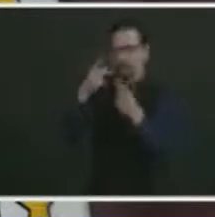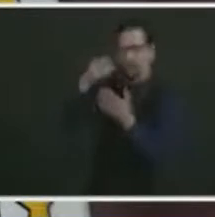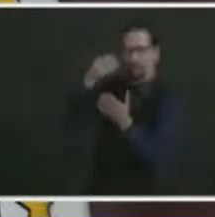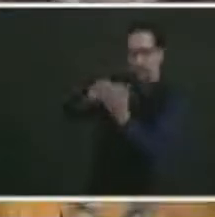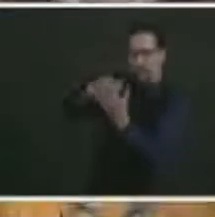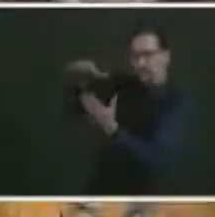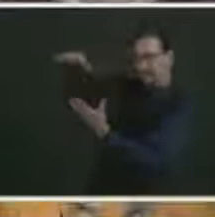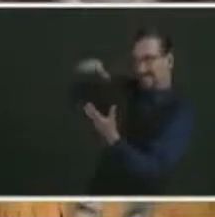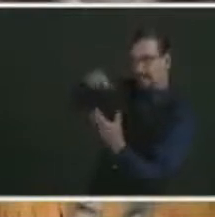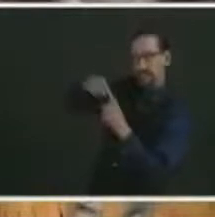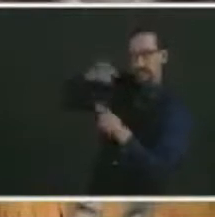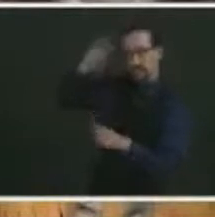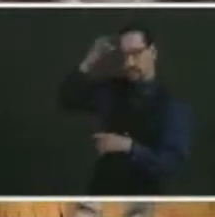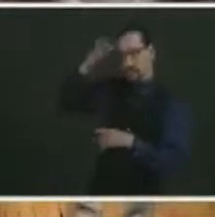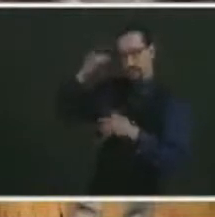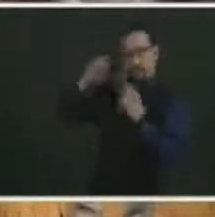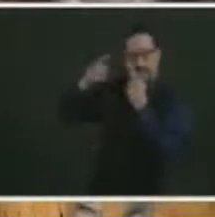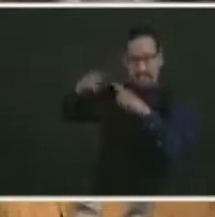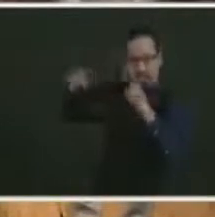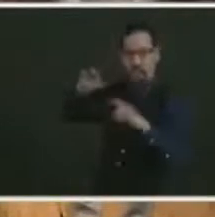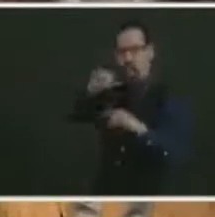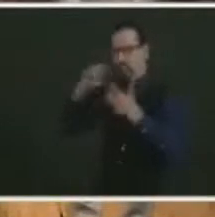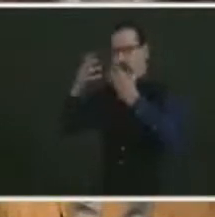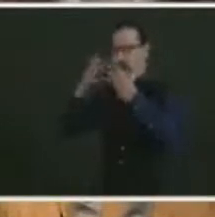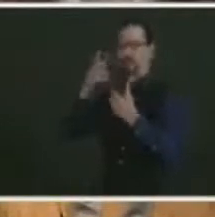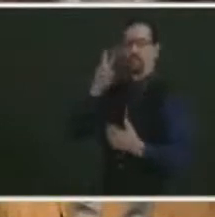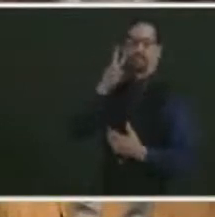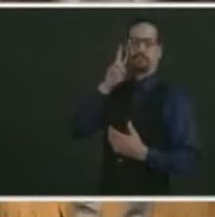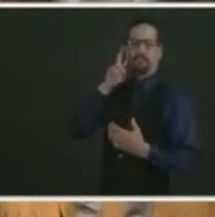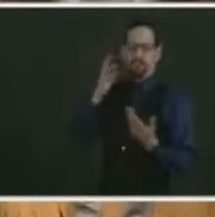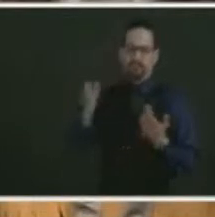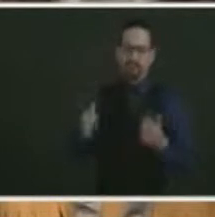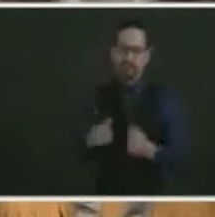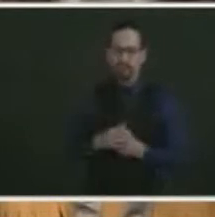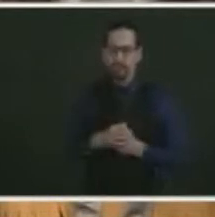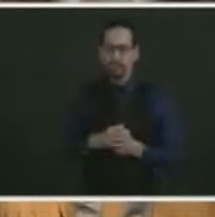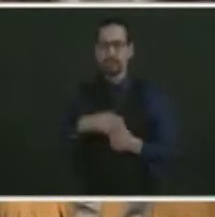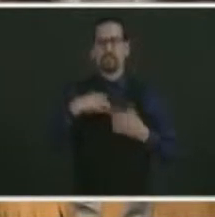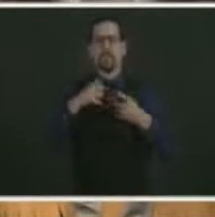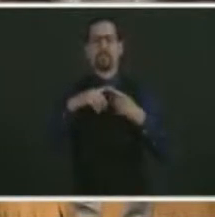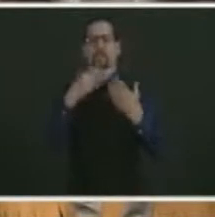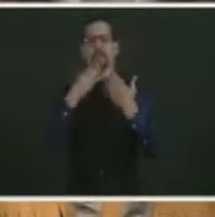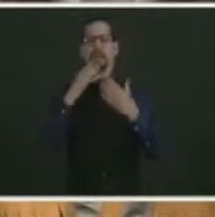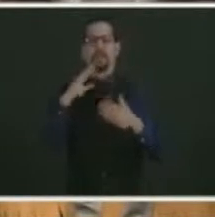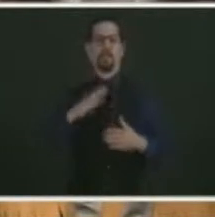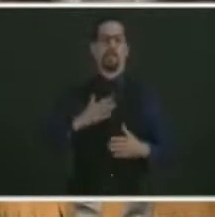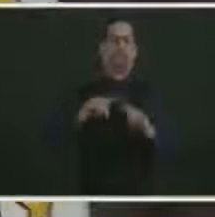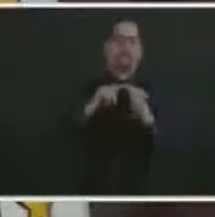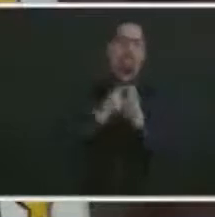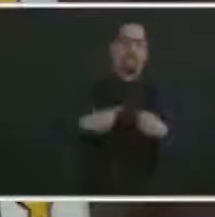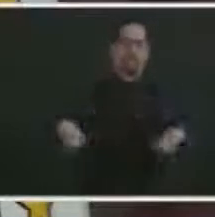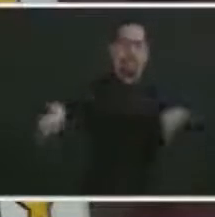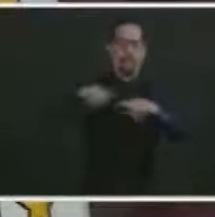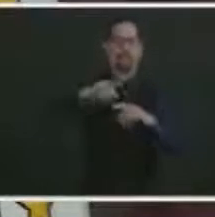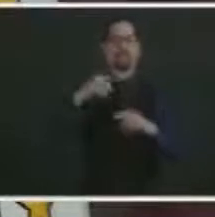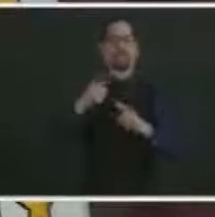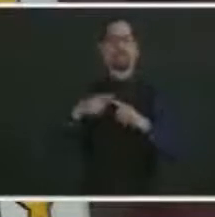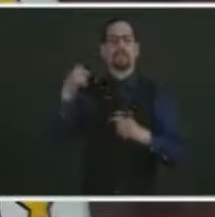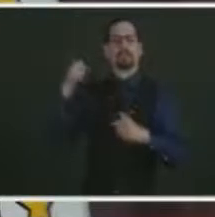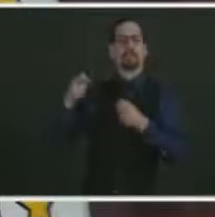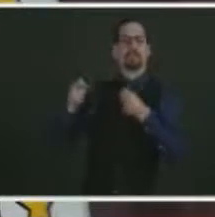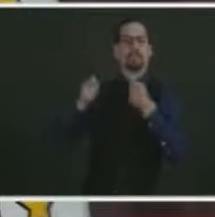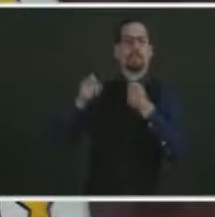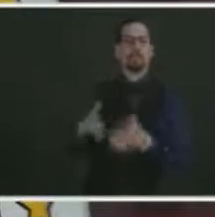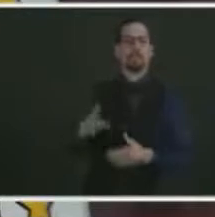own team, particularly Director Smiley, I want to thank the state employees. First of all, I want to thank you for your